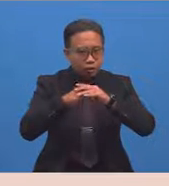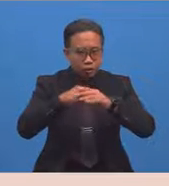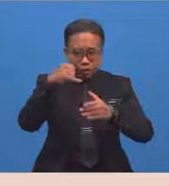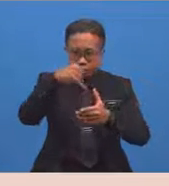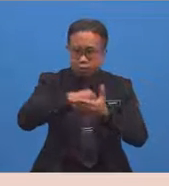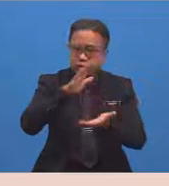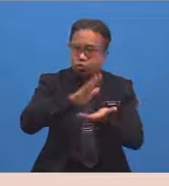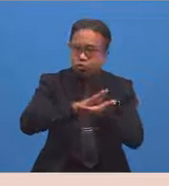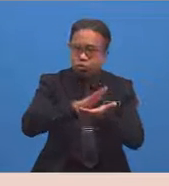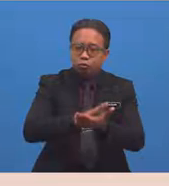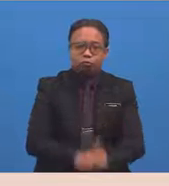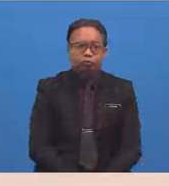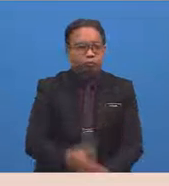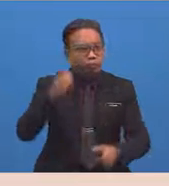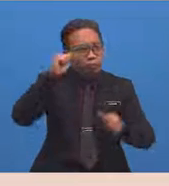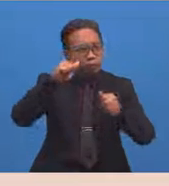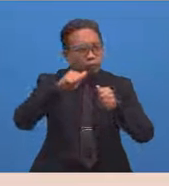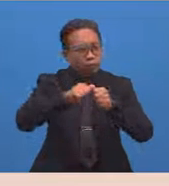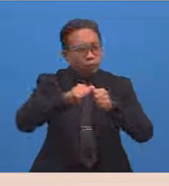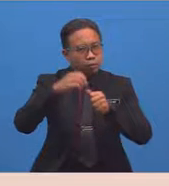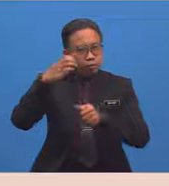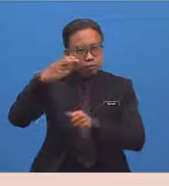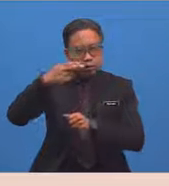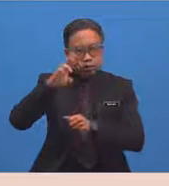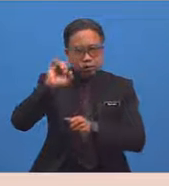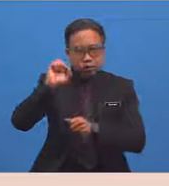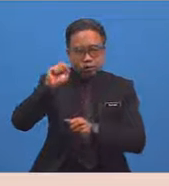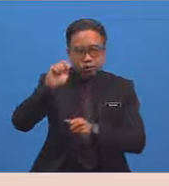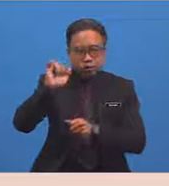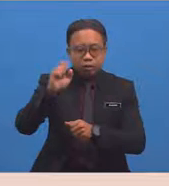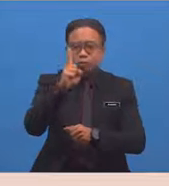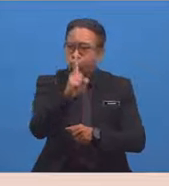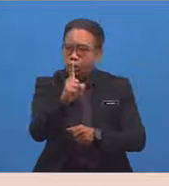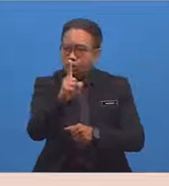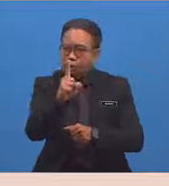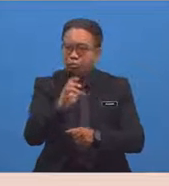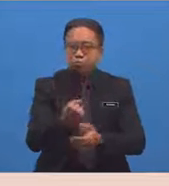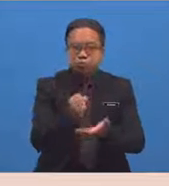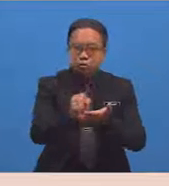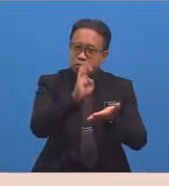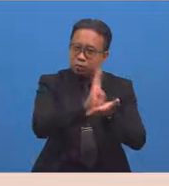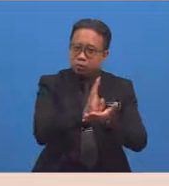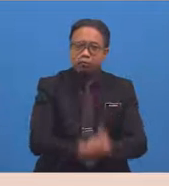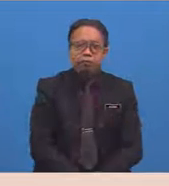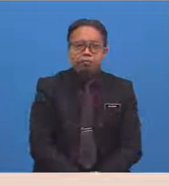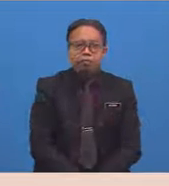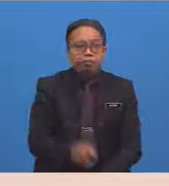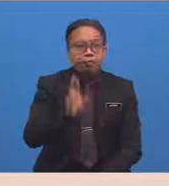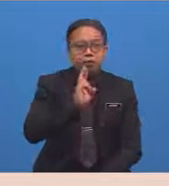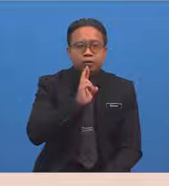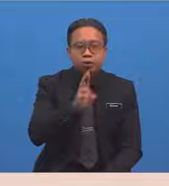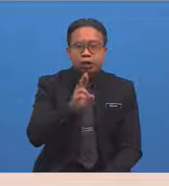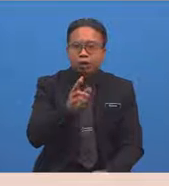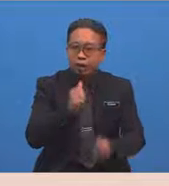school. Remember, boys and girls, Christy here is a singular subject. Therefore, her action teach